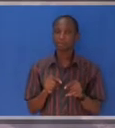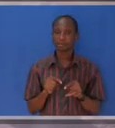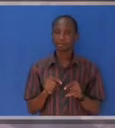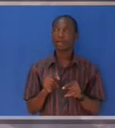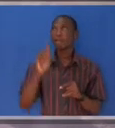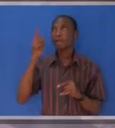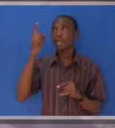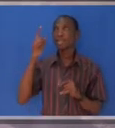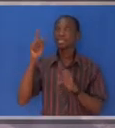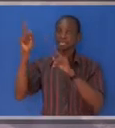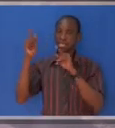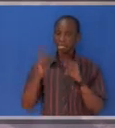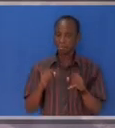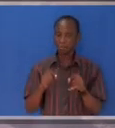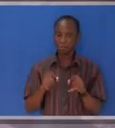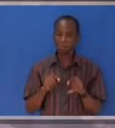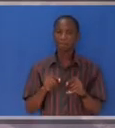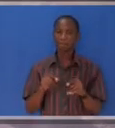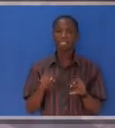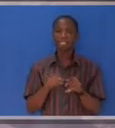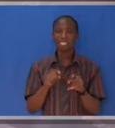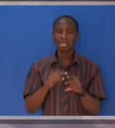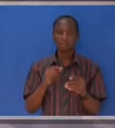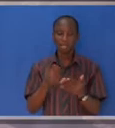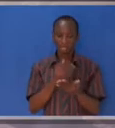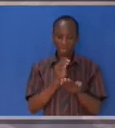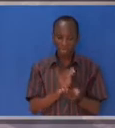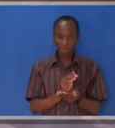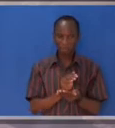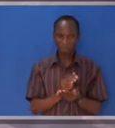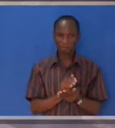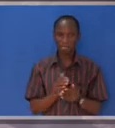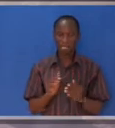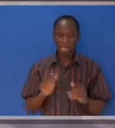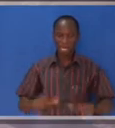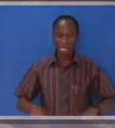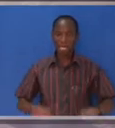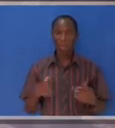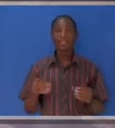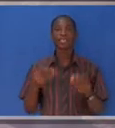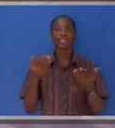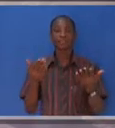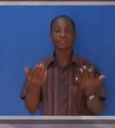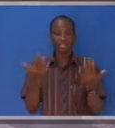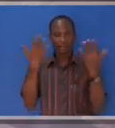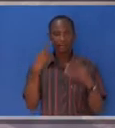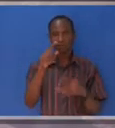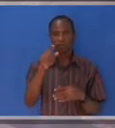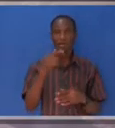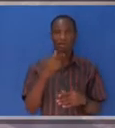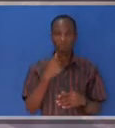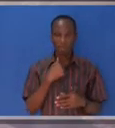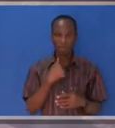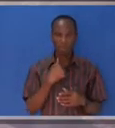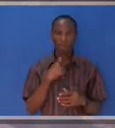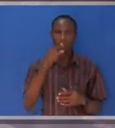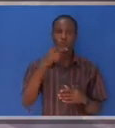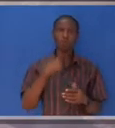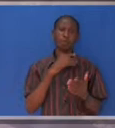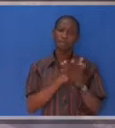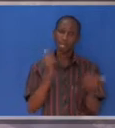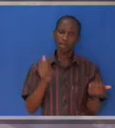odwama, ode ne kra bebo afore maye. So obiara obegina edi no onyira obenya dankwa. Nti mra menu umi